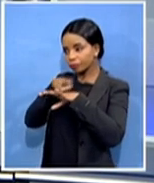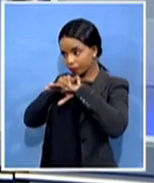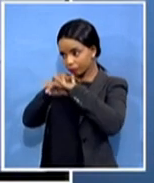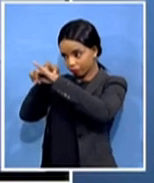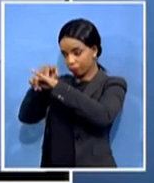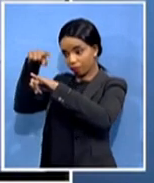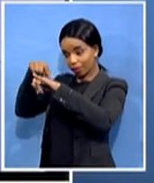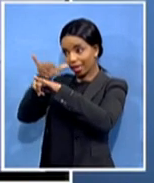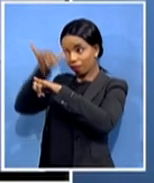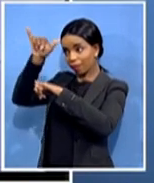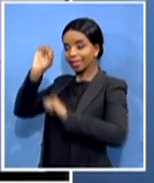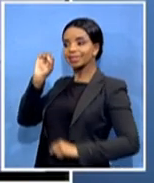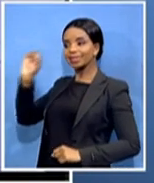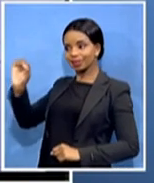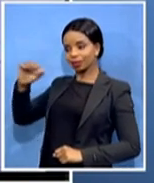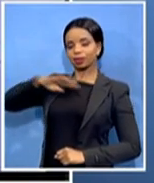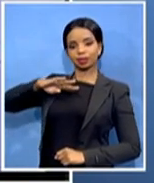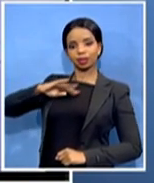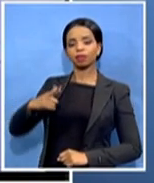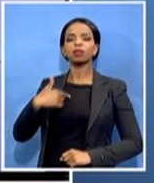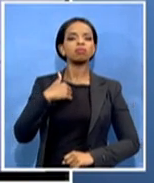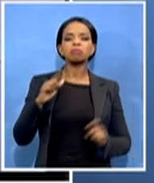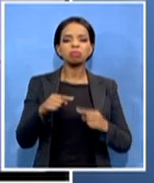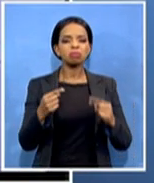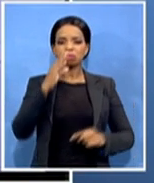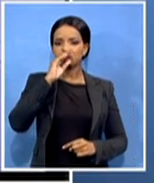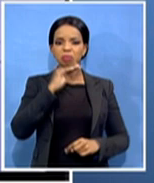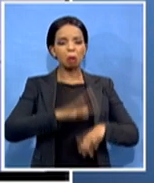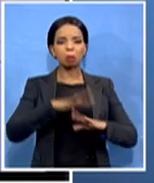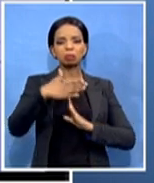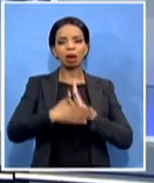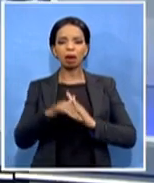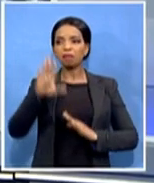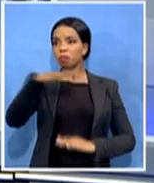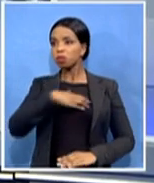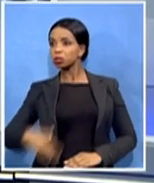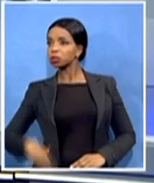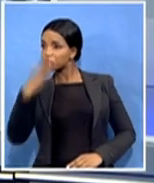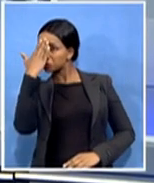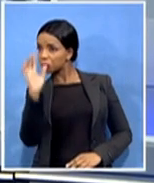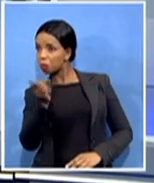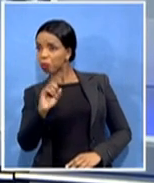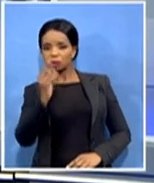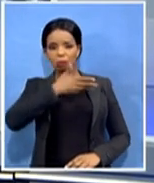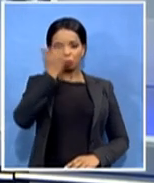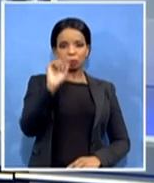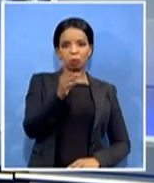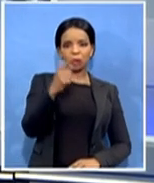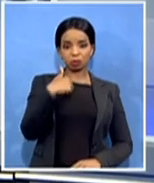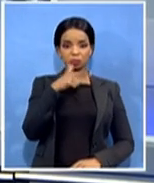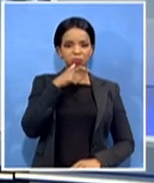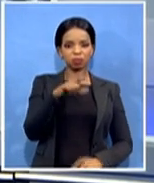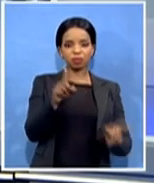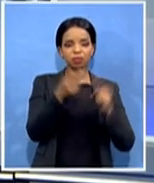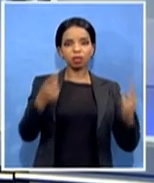speak on behalf of what he knows in terms of government. You said that he was sitting in this meeting when they were discussing. Can I finish this? Correct.